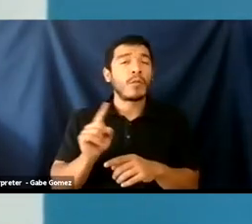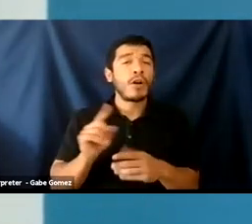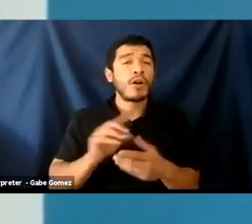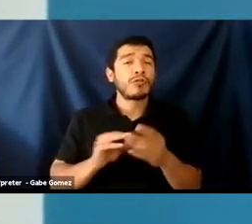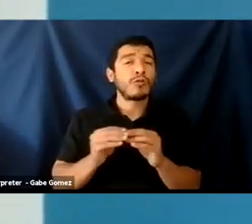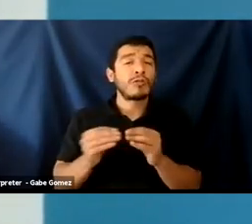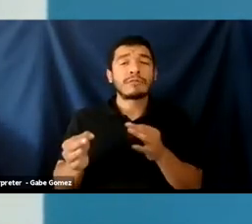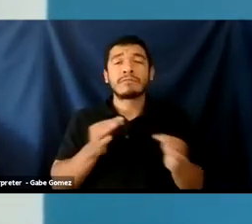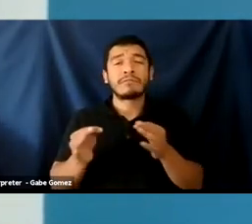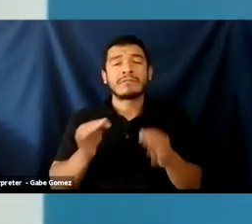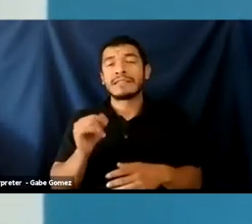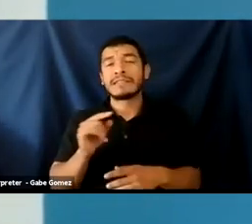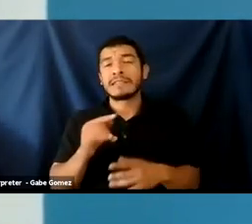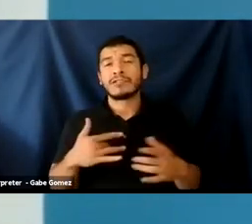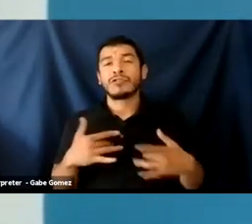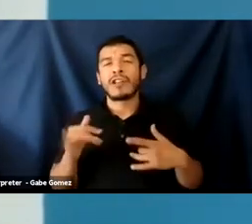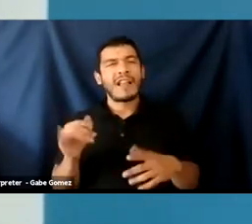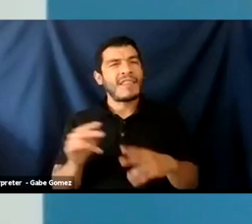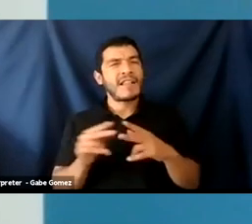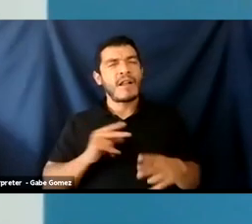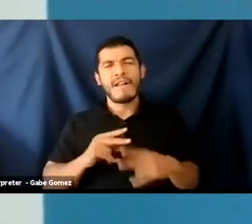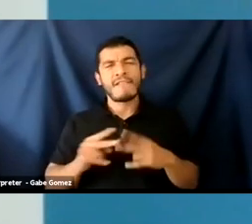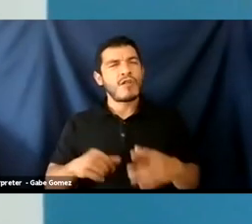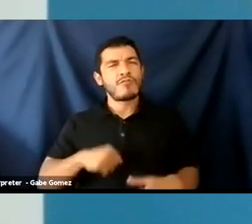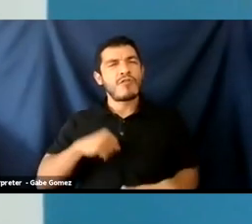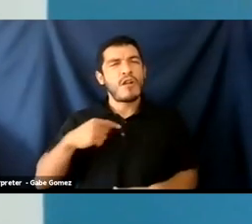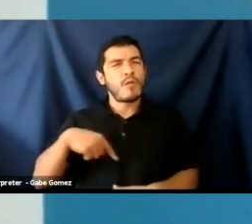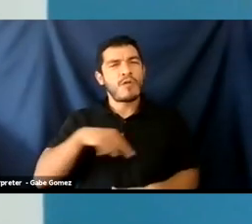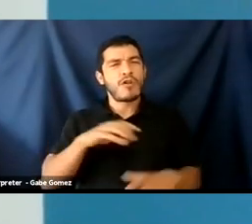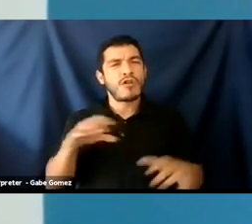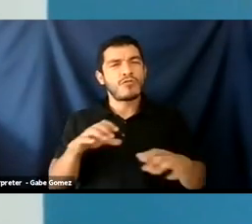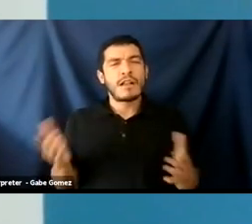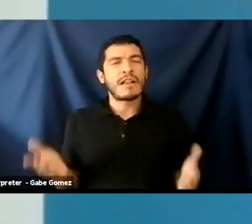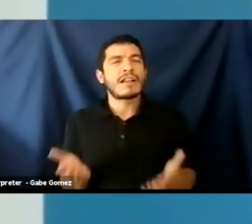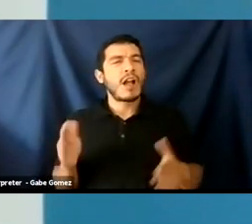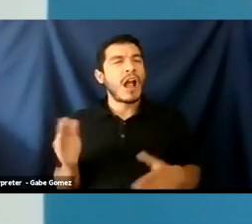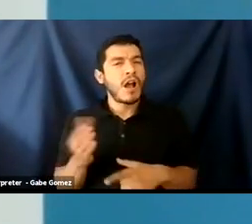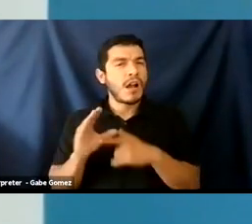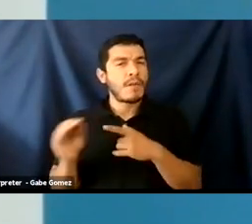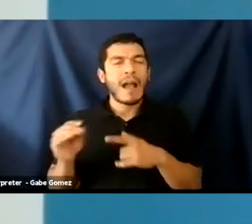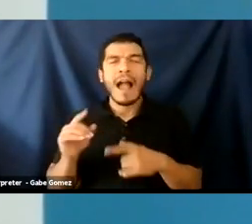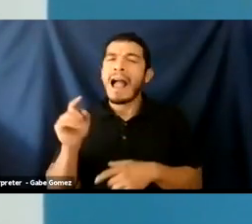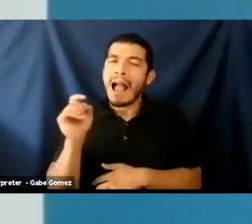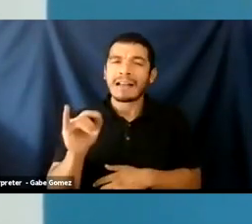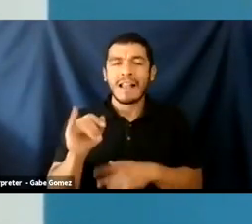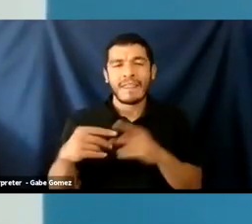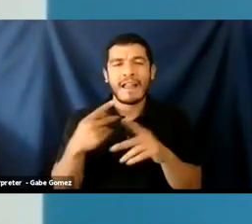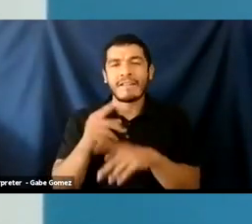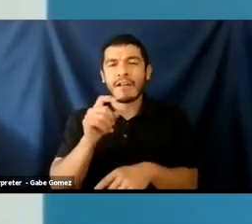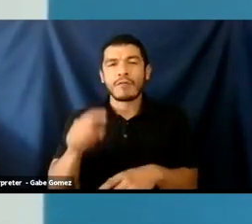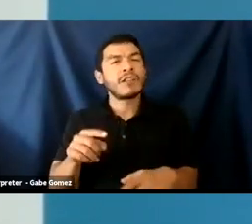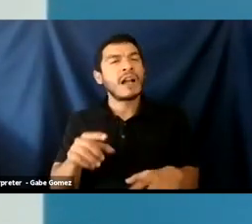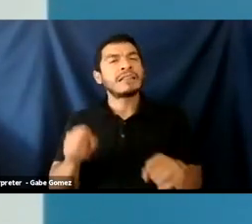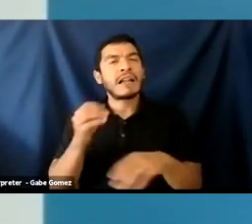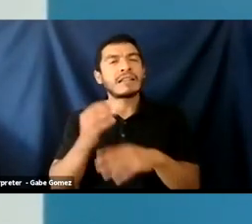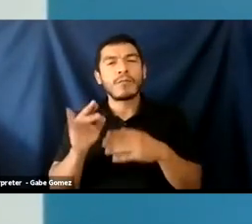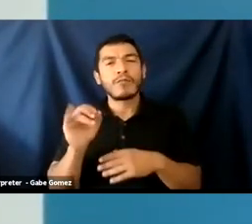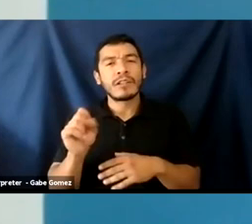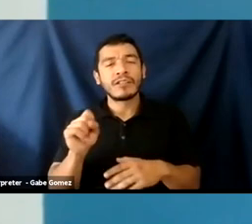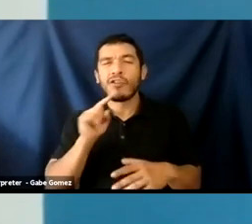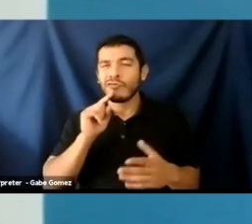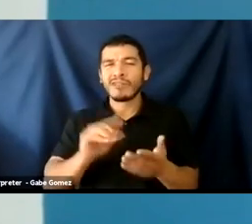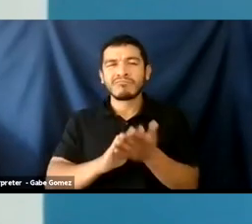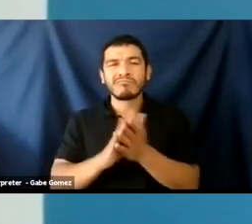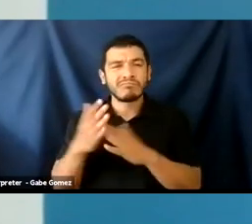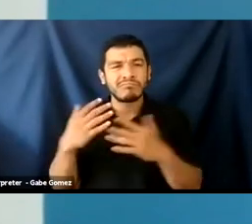And that's something that I'm very proud of that we're doing at the Jim Henson Company, is asking those questions, taking some risks, being brave, and